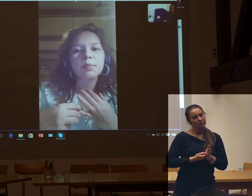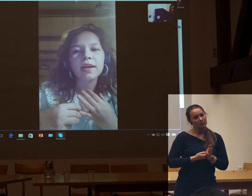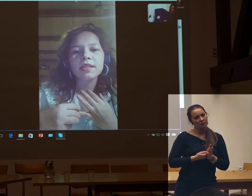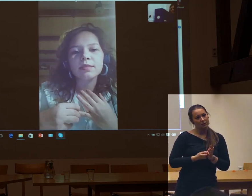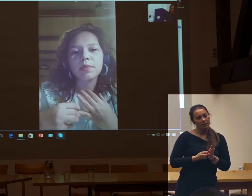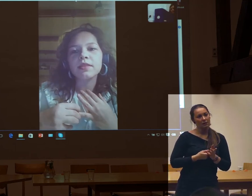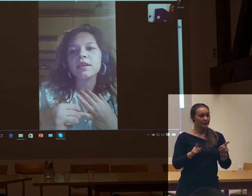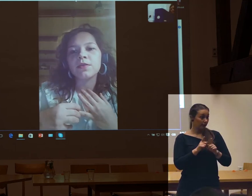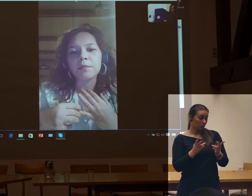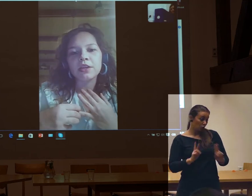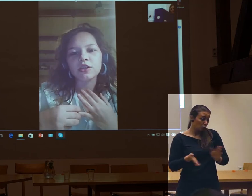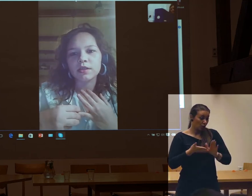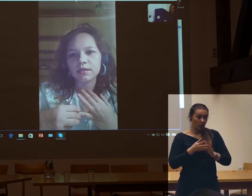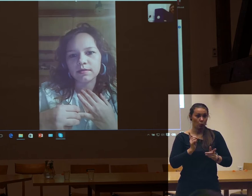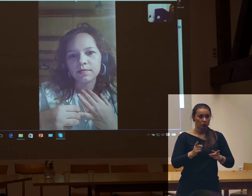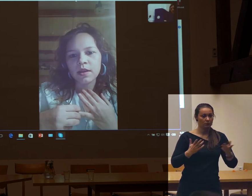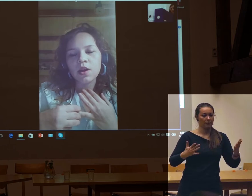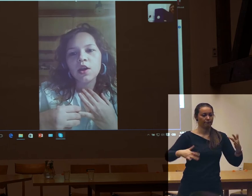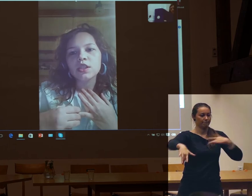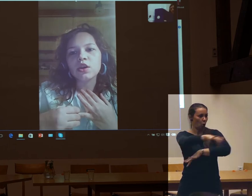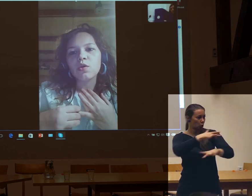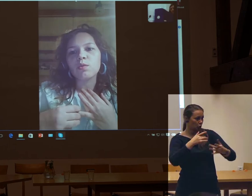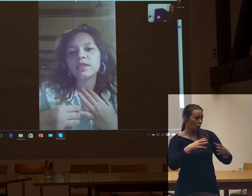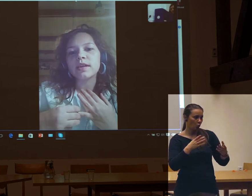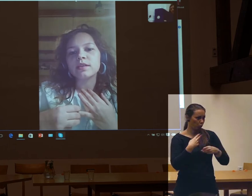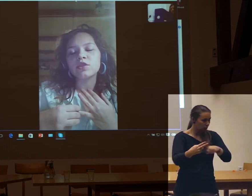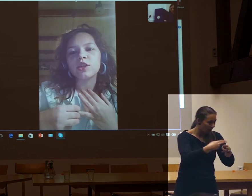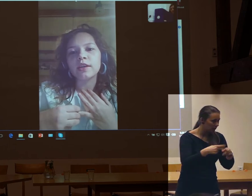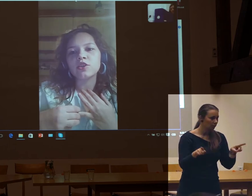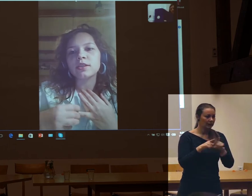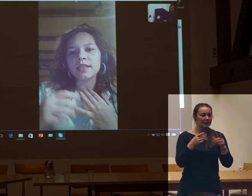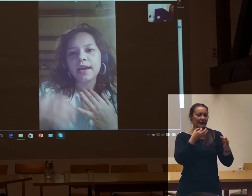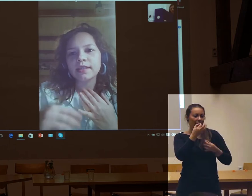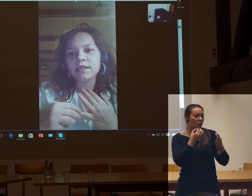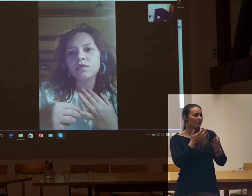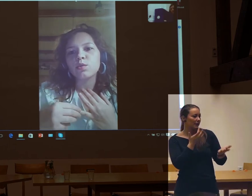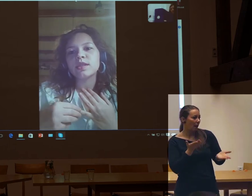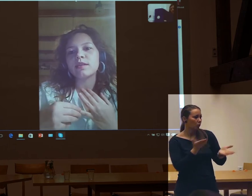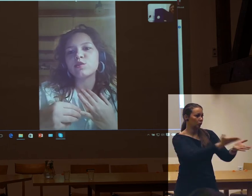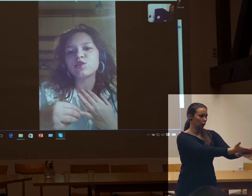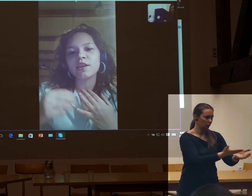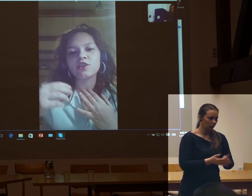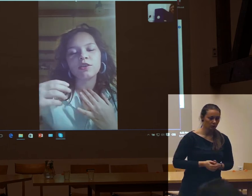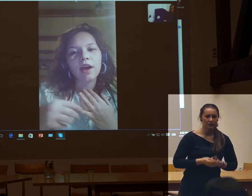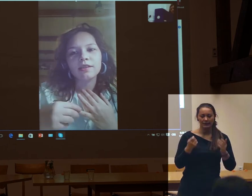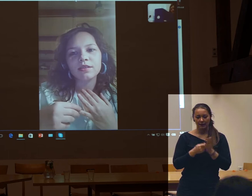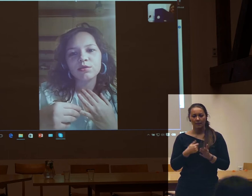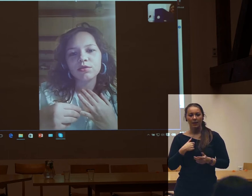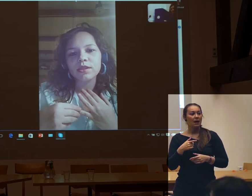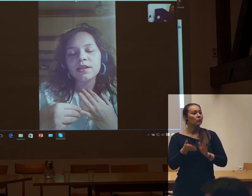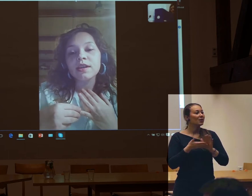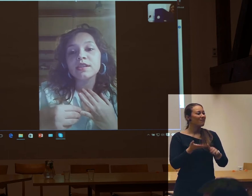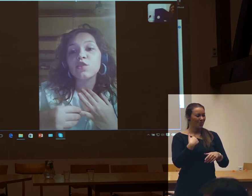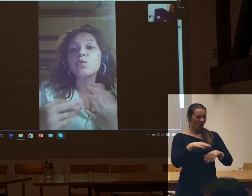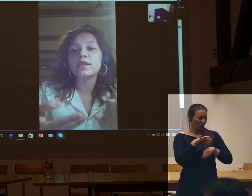the space, but the information. So we started to change text. We started to change guided